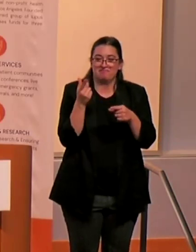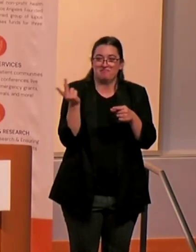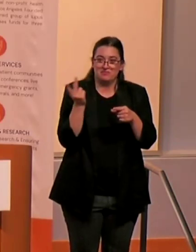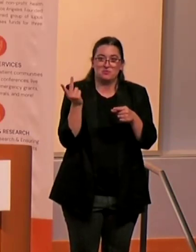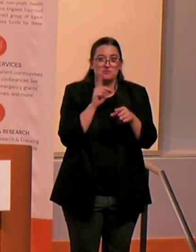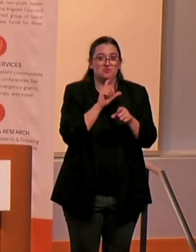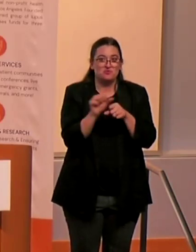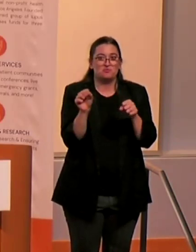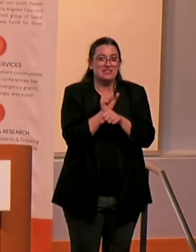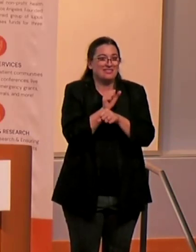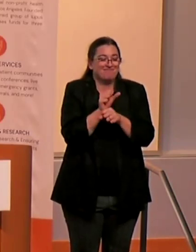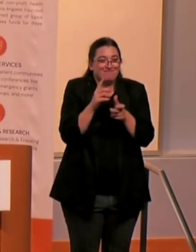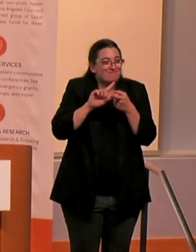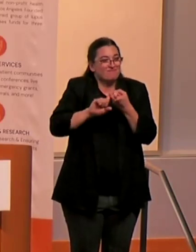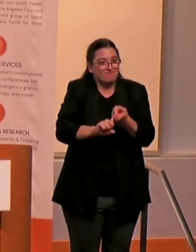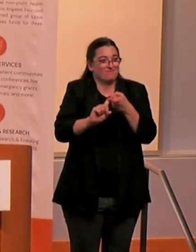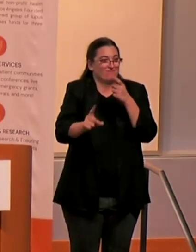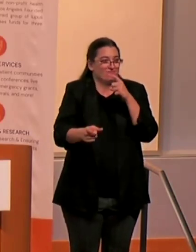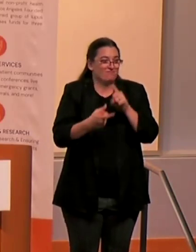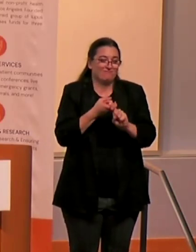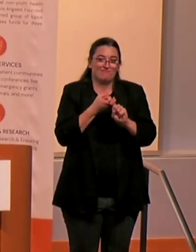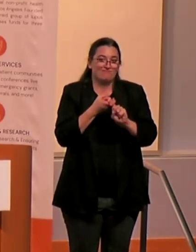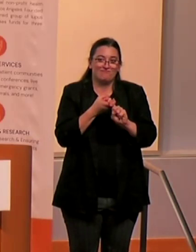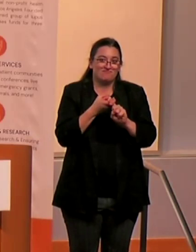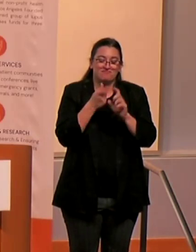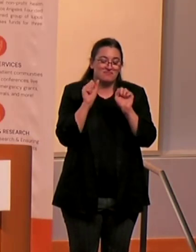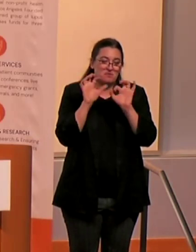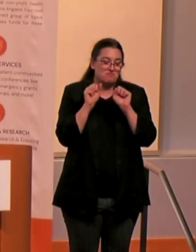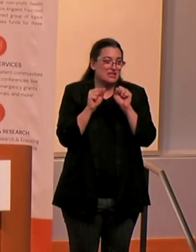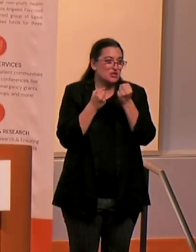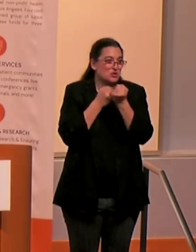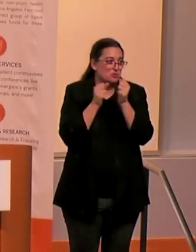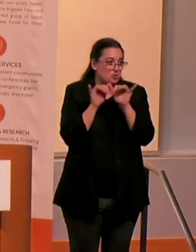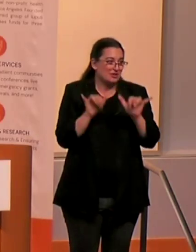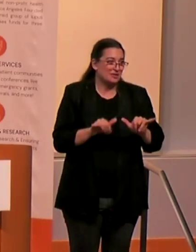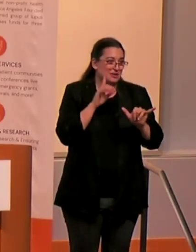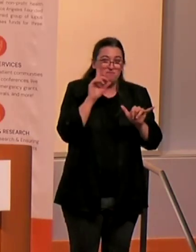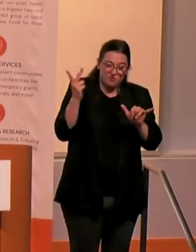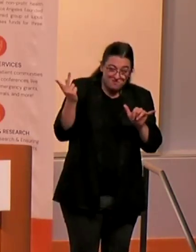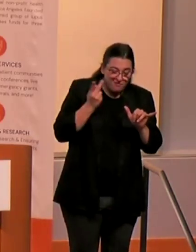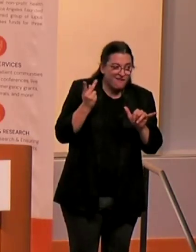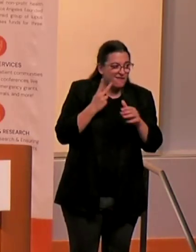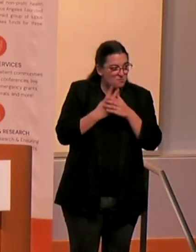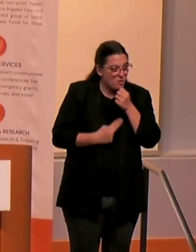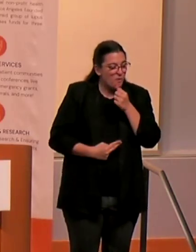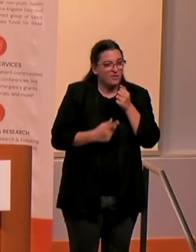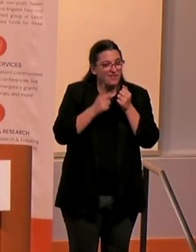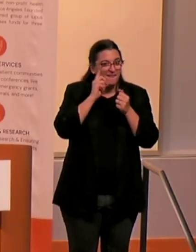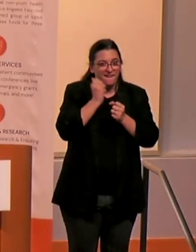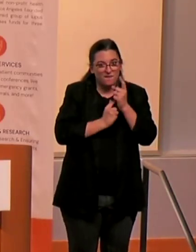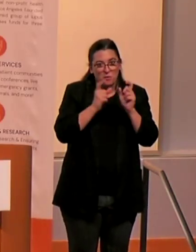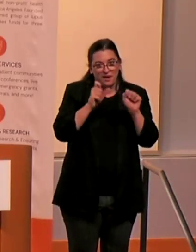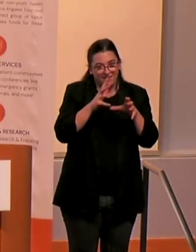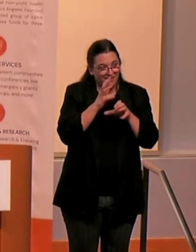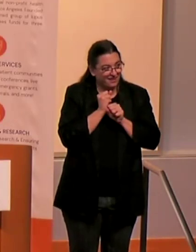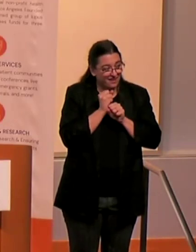We're just, we're friends and support systems. So I think that everyone can have that too. If